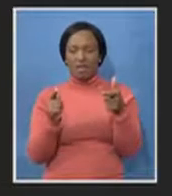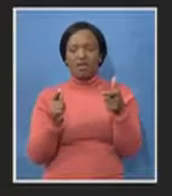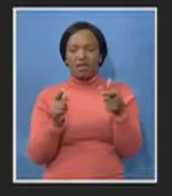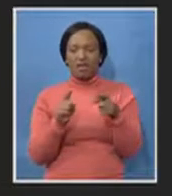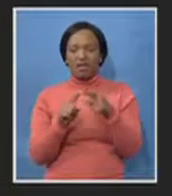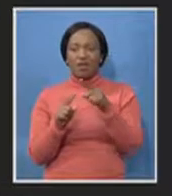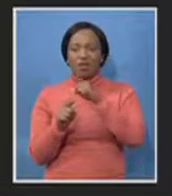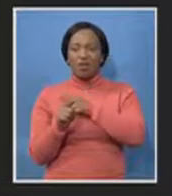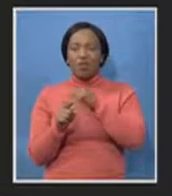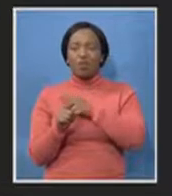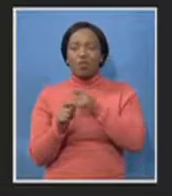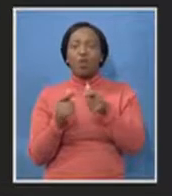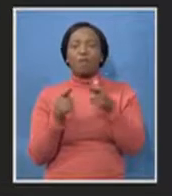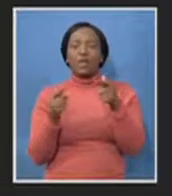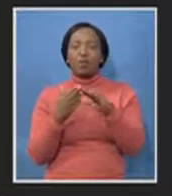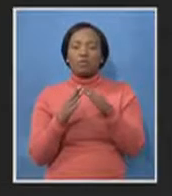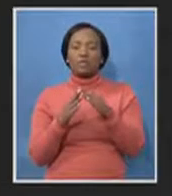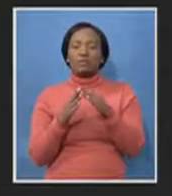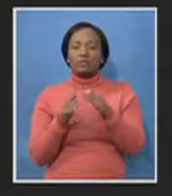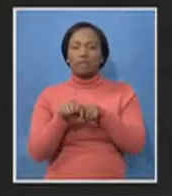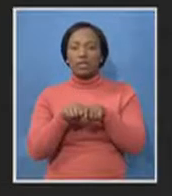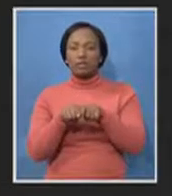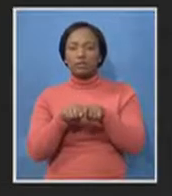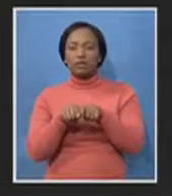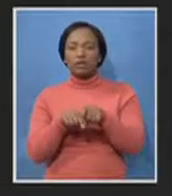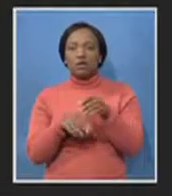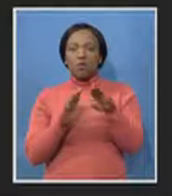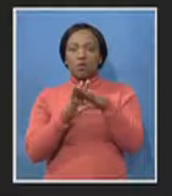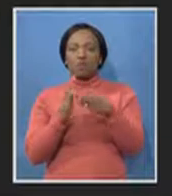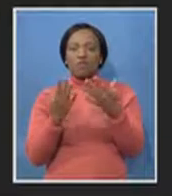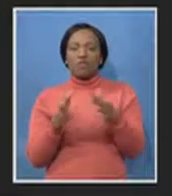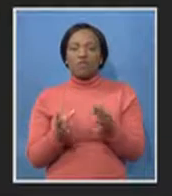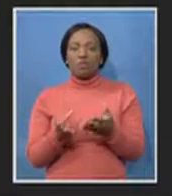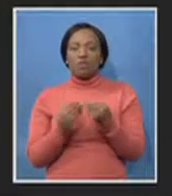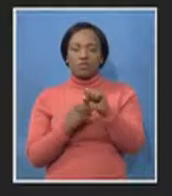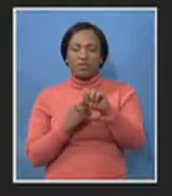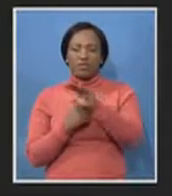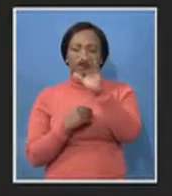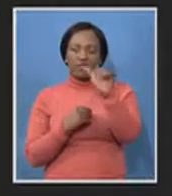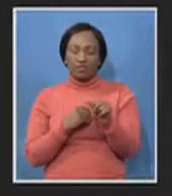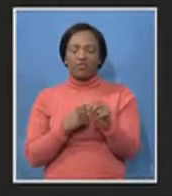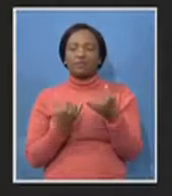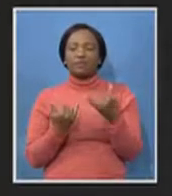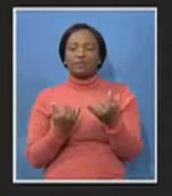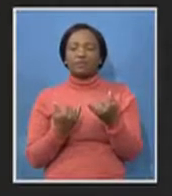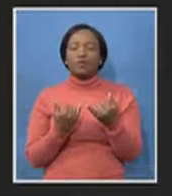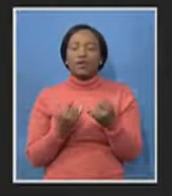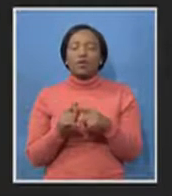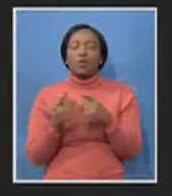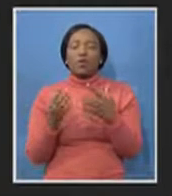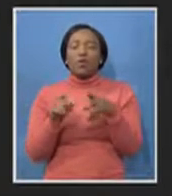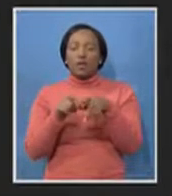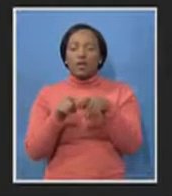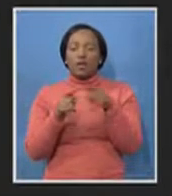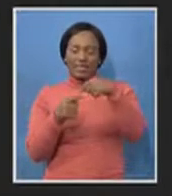testing program that we had in South Africa. And that really, the turnarounds were up to 2 weeks in